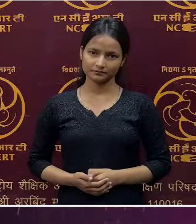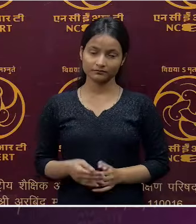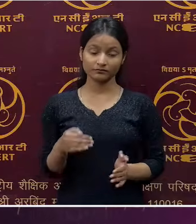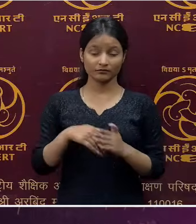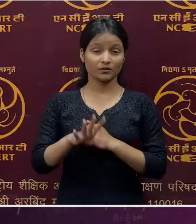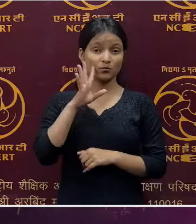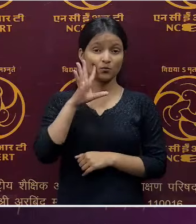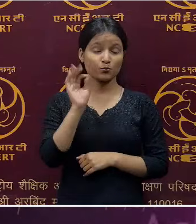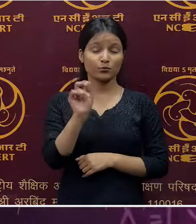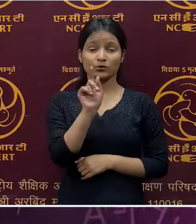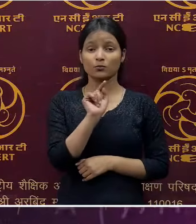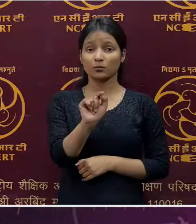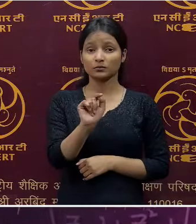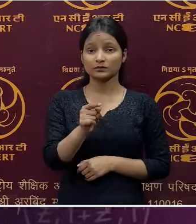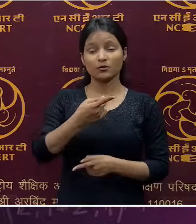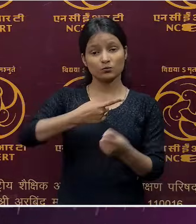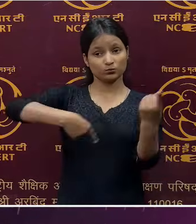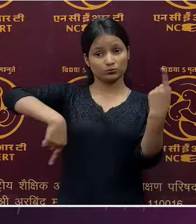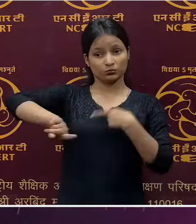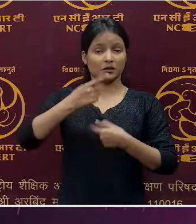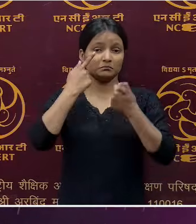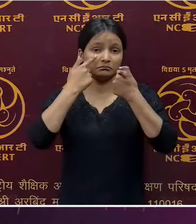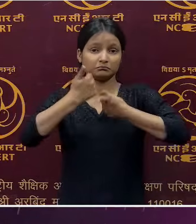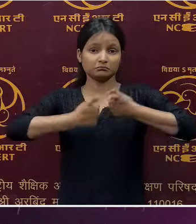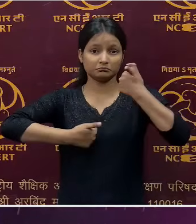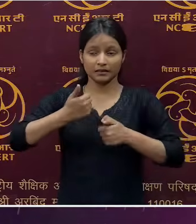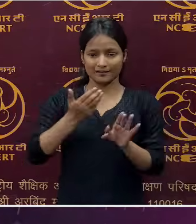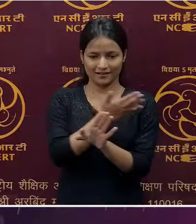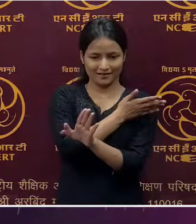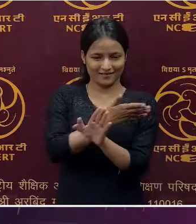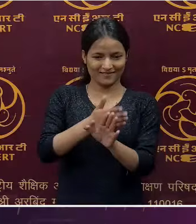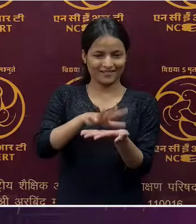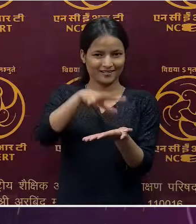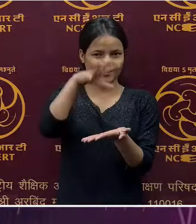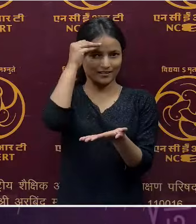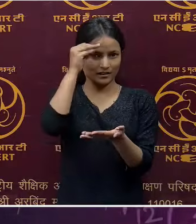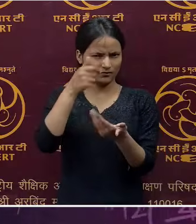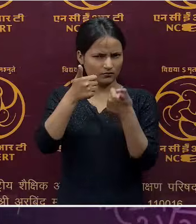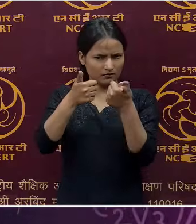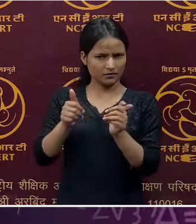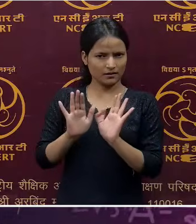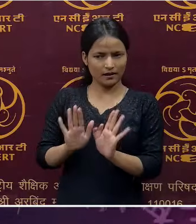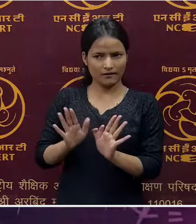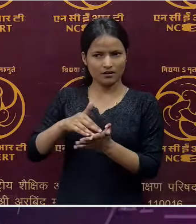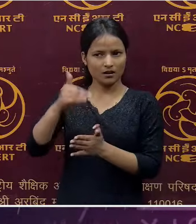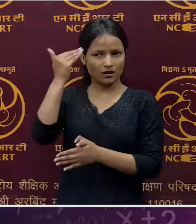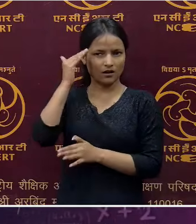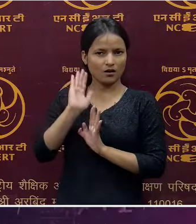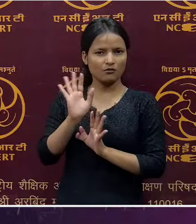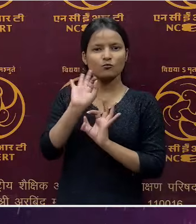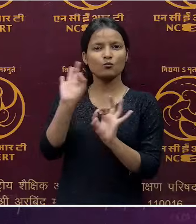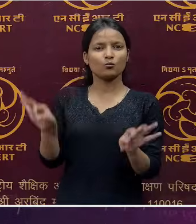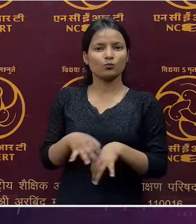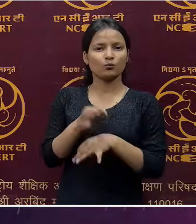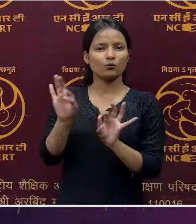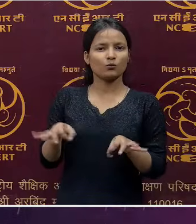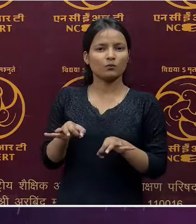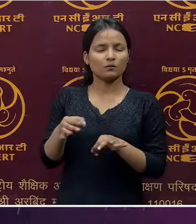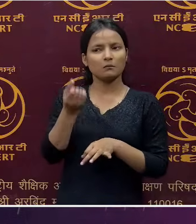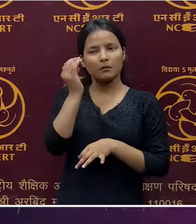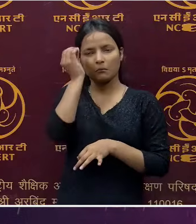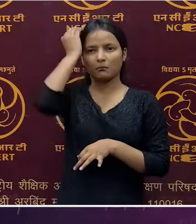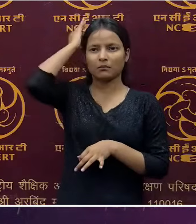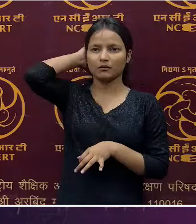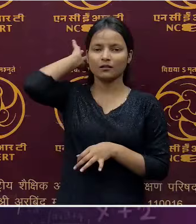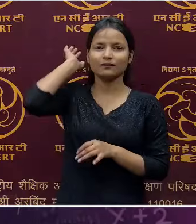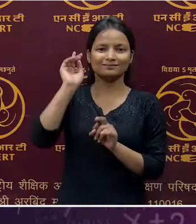the self-assessment. Student can check our knowledge, that how the topic has been understood by herself or